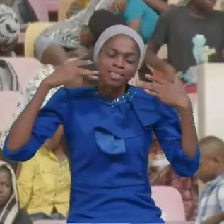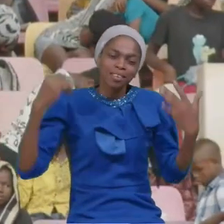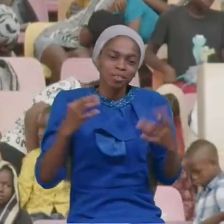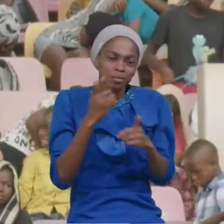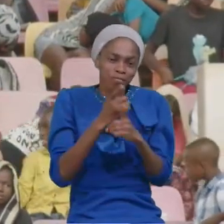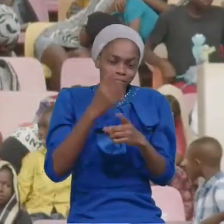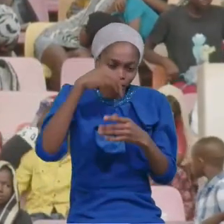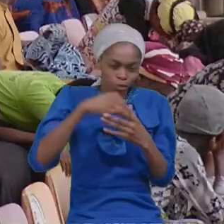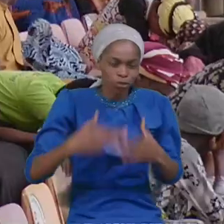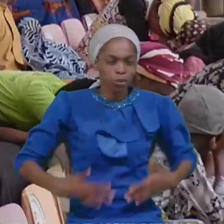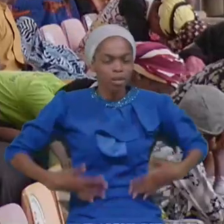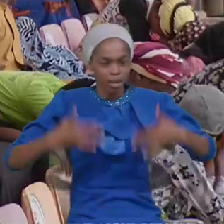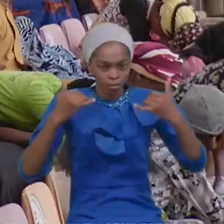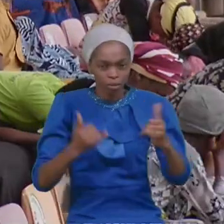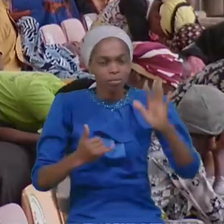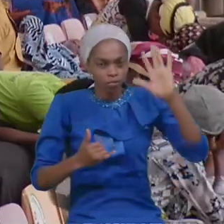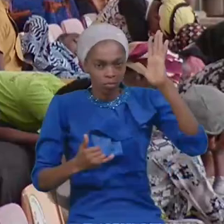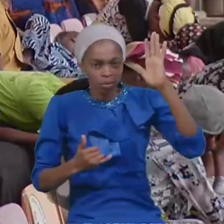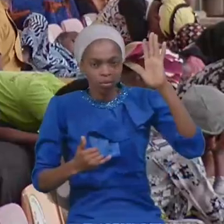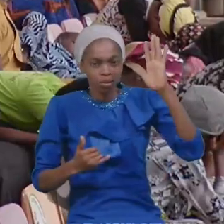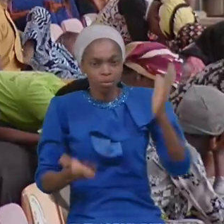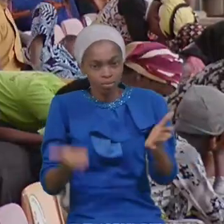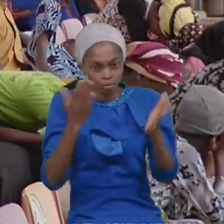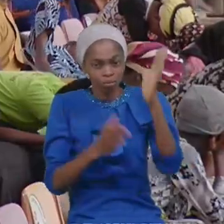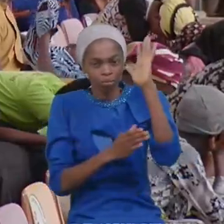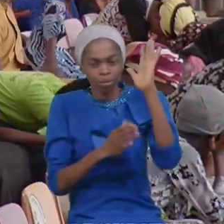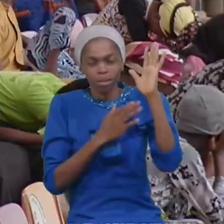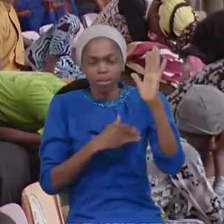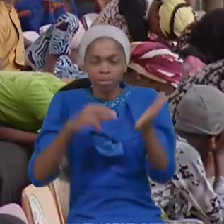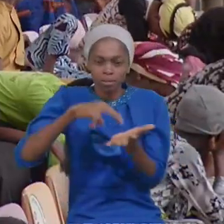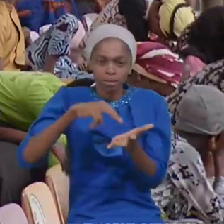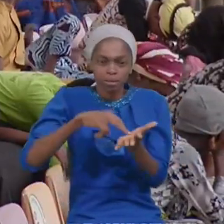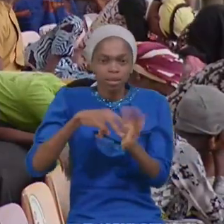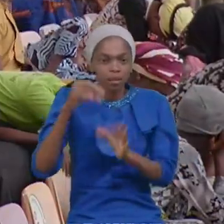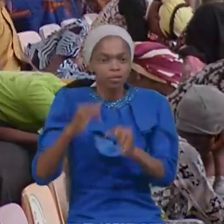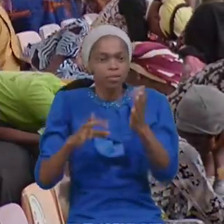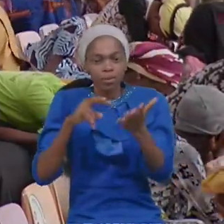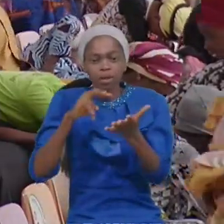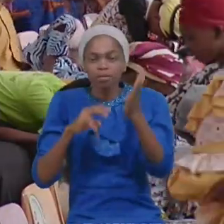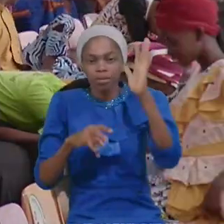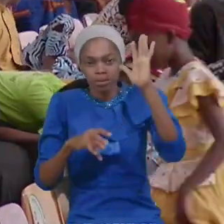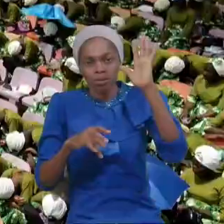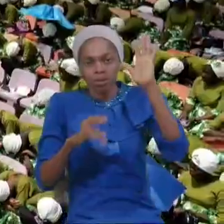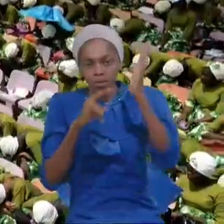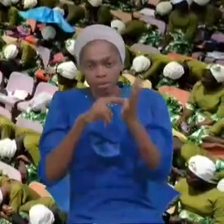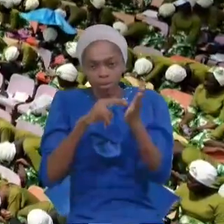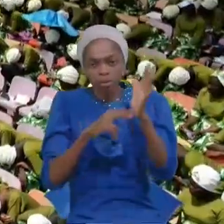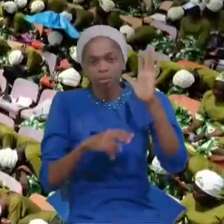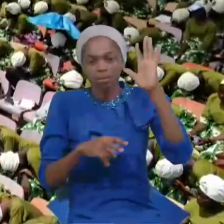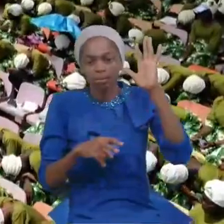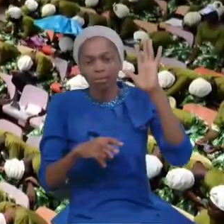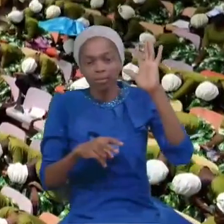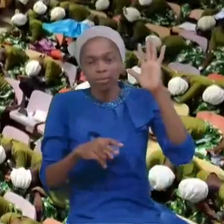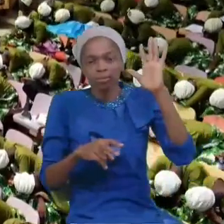your hand, thank you and God bless you. You are raising your hand. You're standing up. You're saying, oh Lord, I want